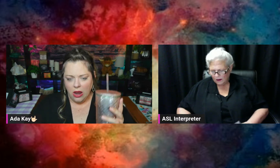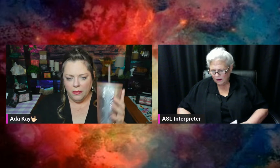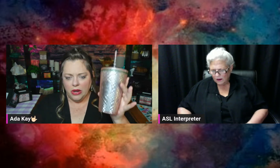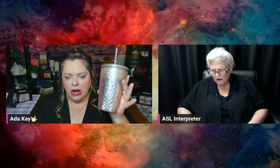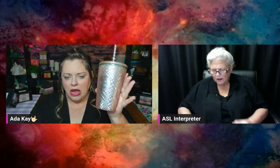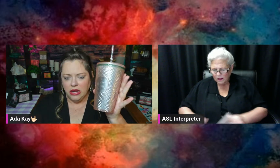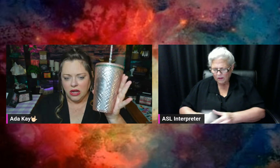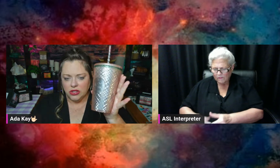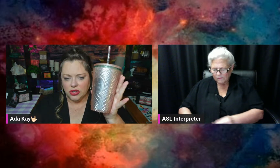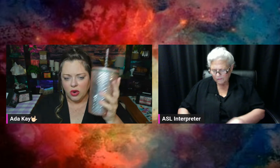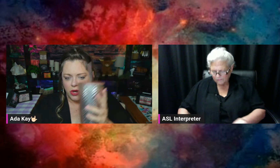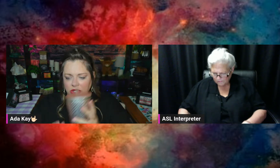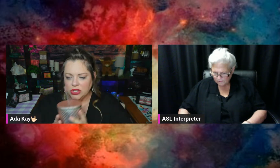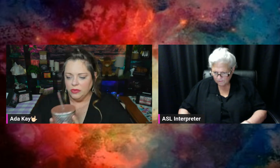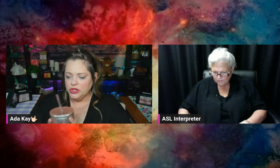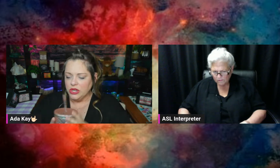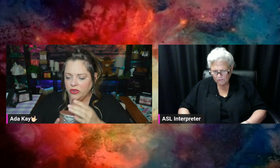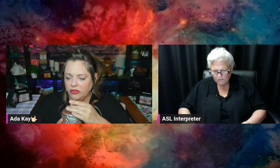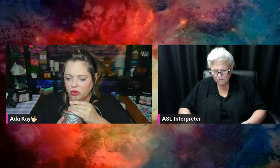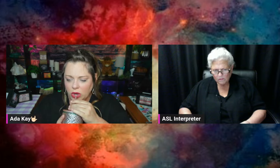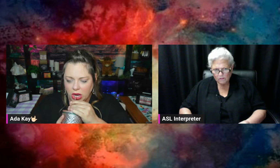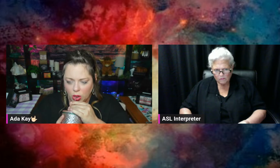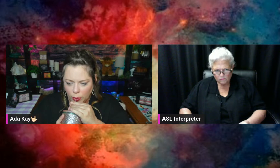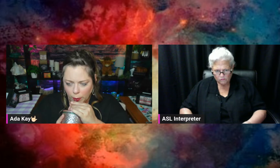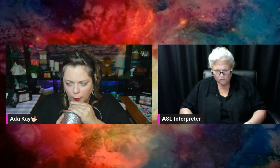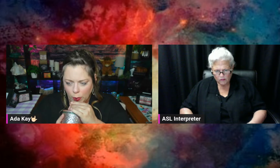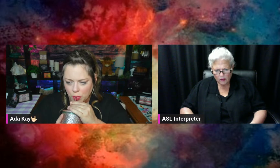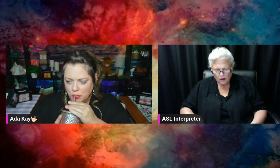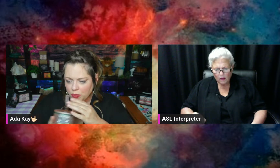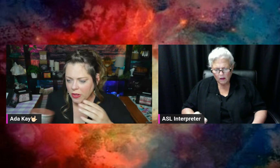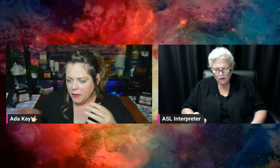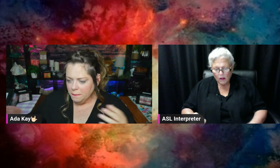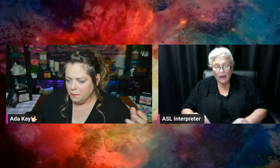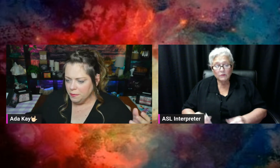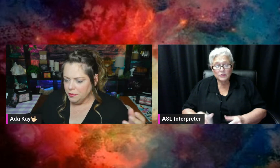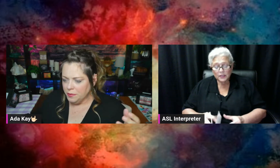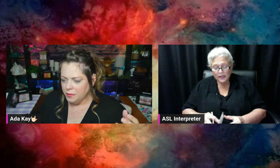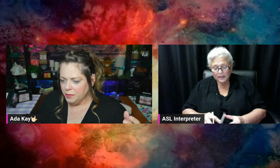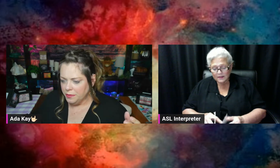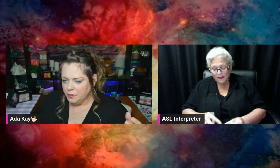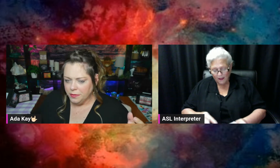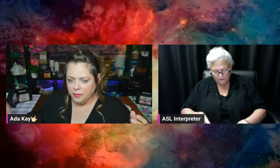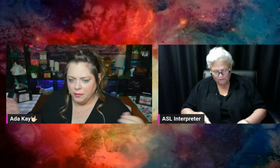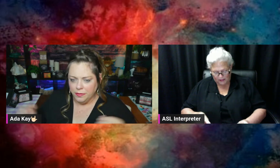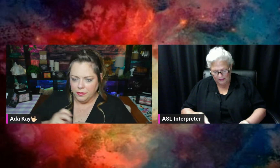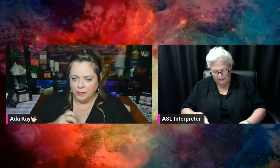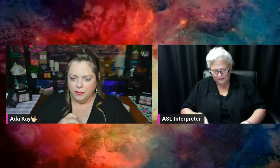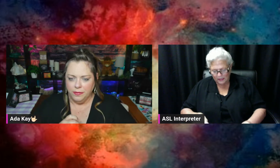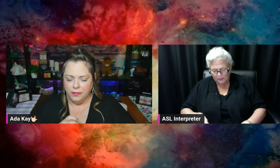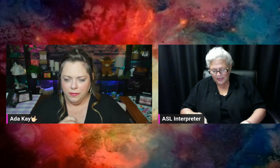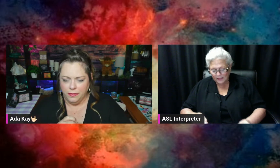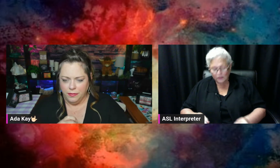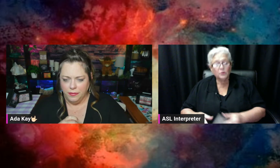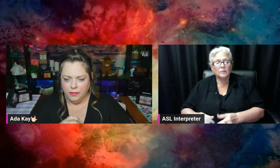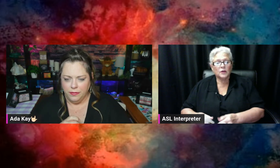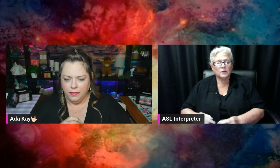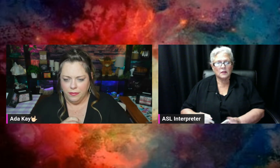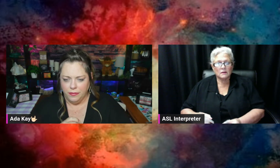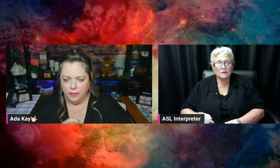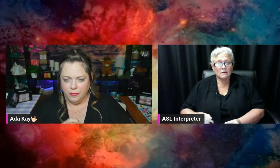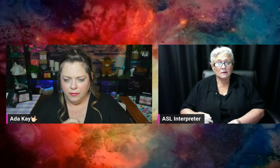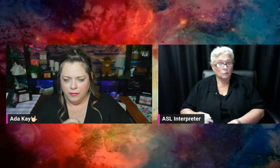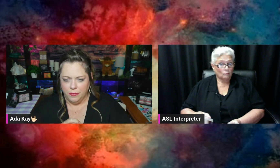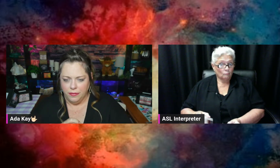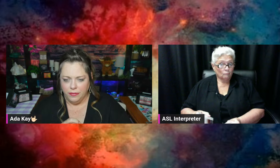one. But I got Starbucks tumblers I've given away. How would you like to have a banana rum